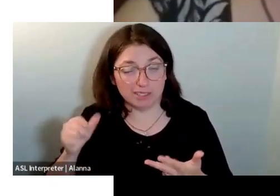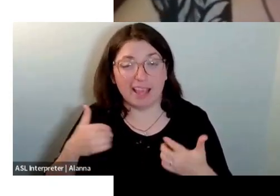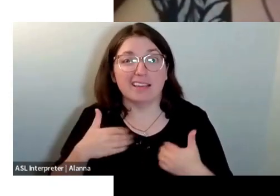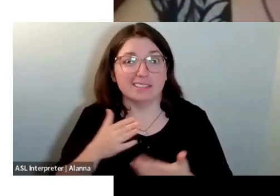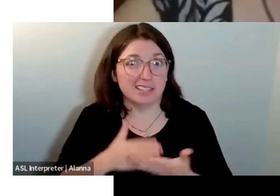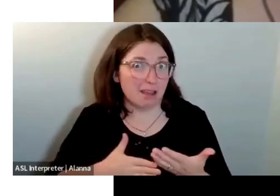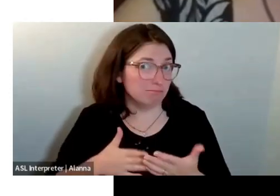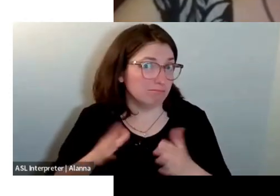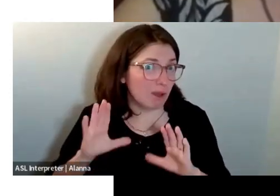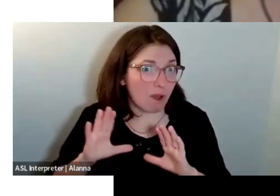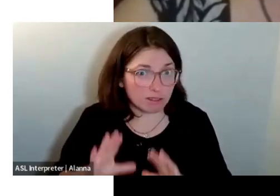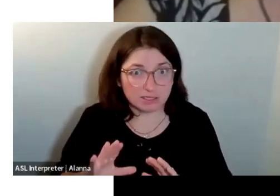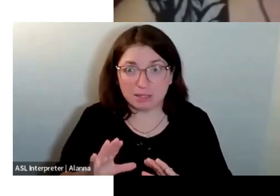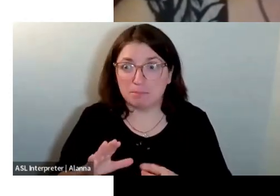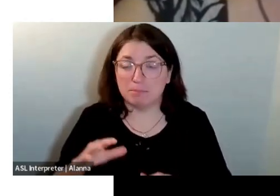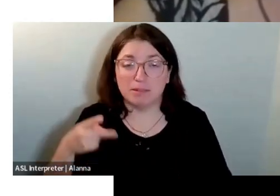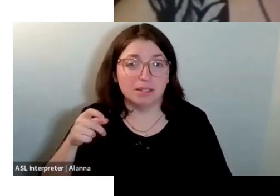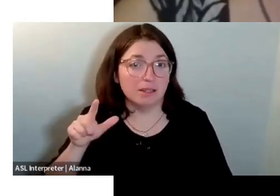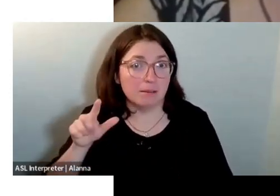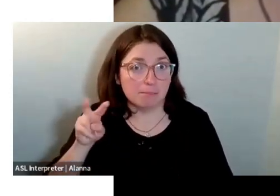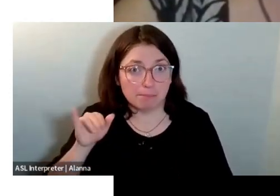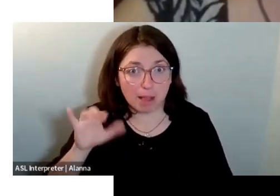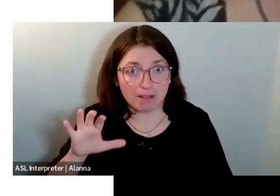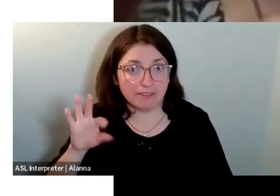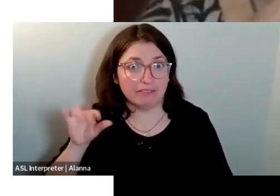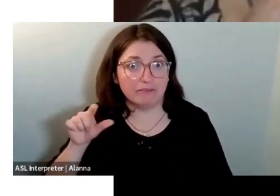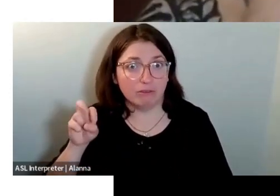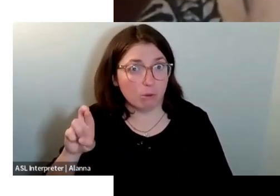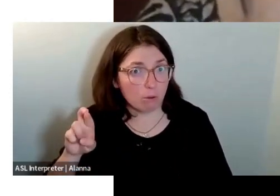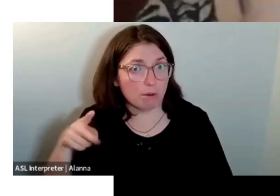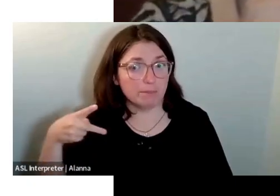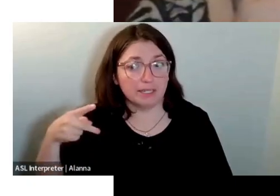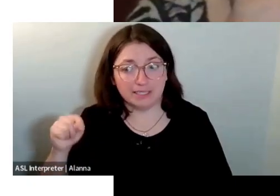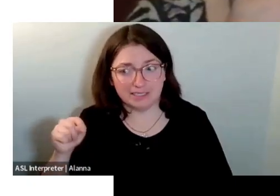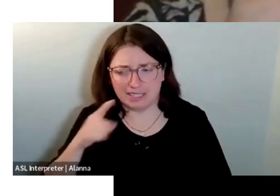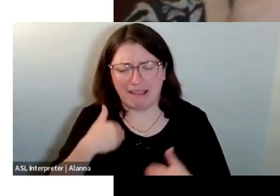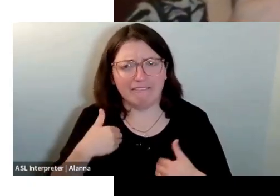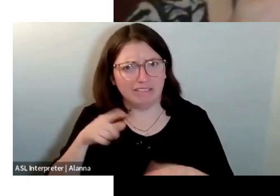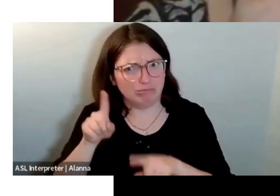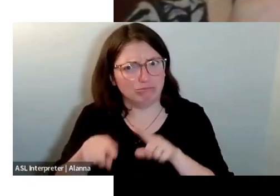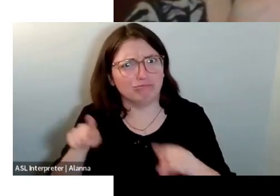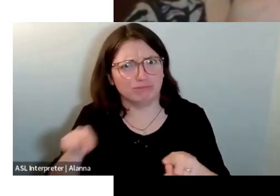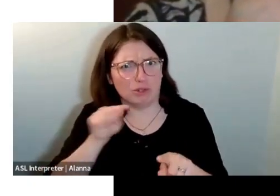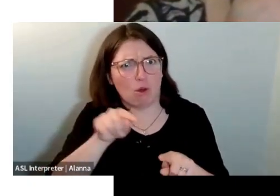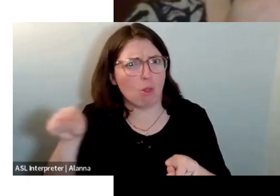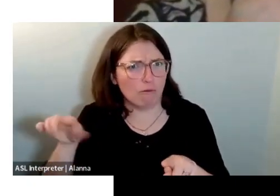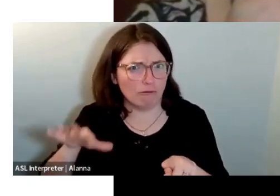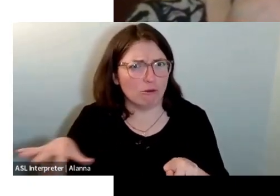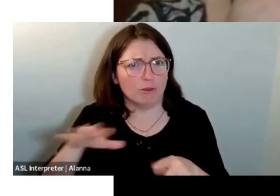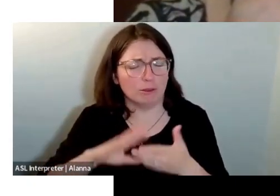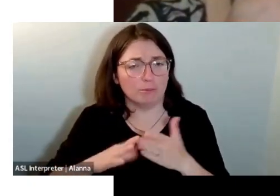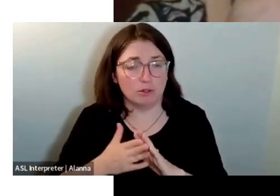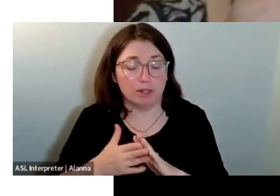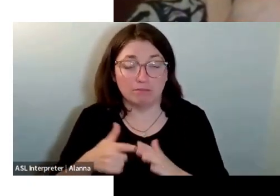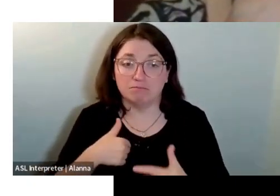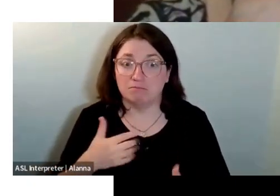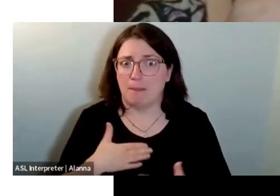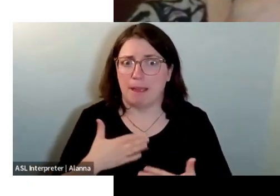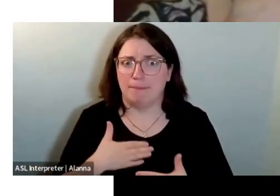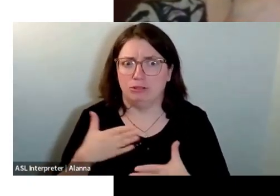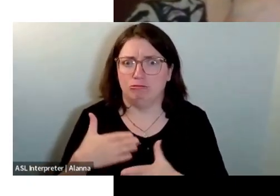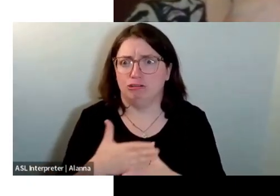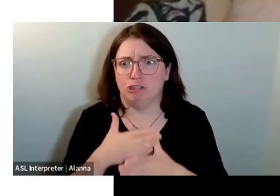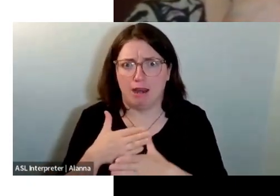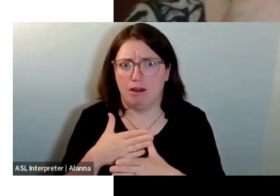a number in the community. And if I haven't already, I'm happy to share with the Breast Cancer Coalition